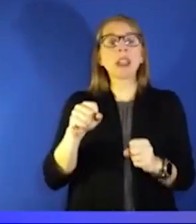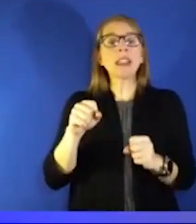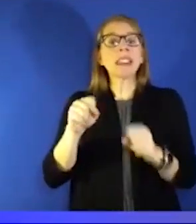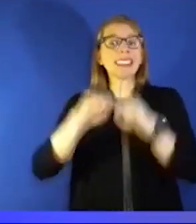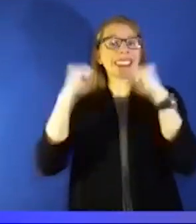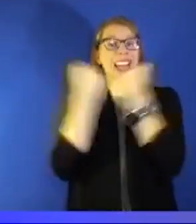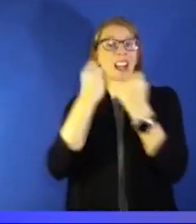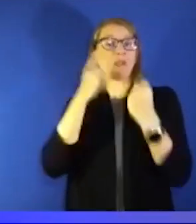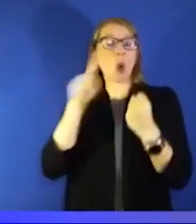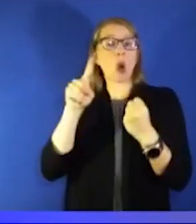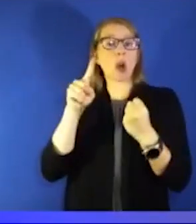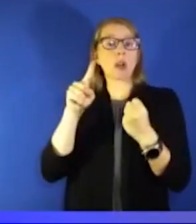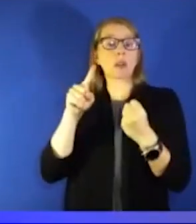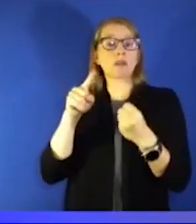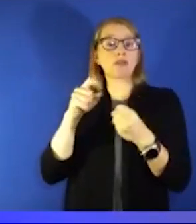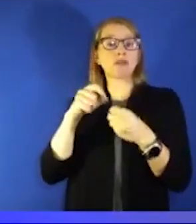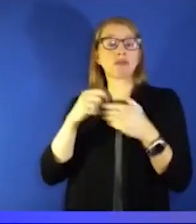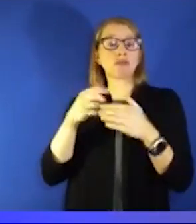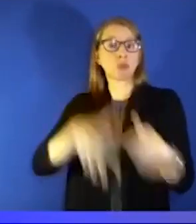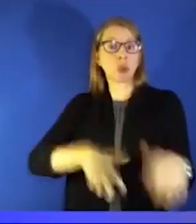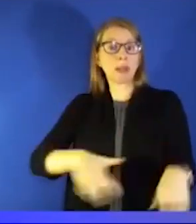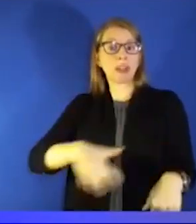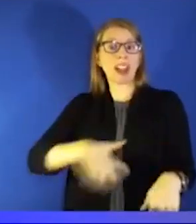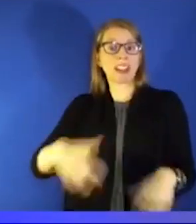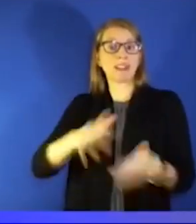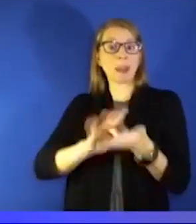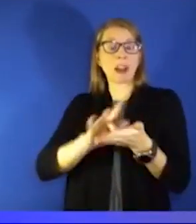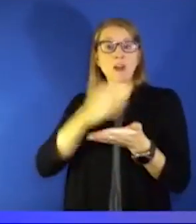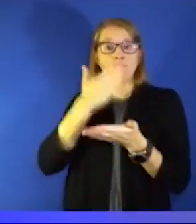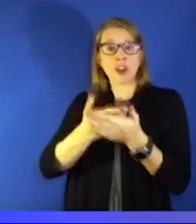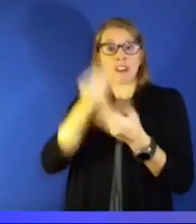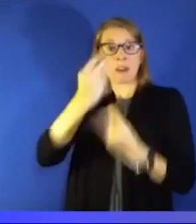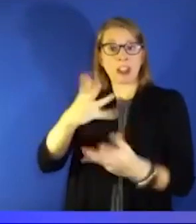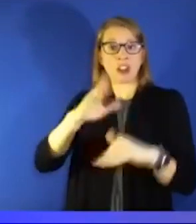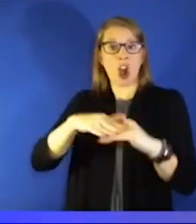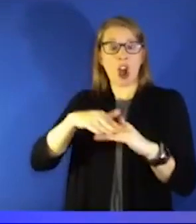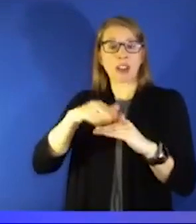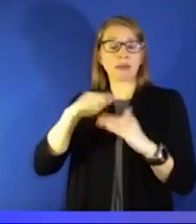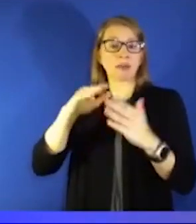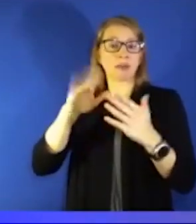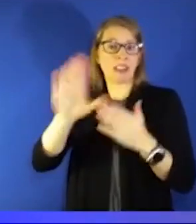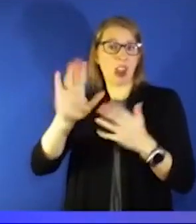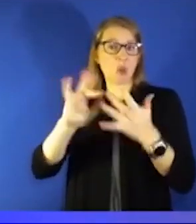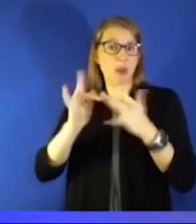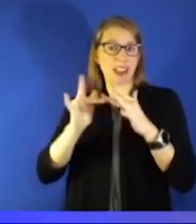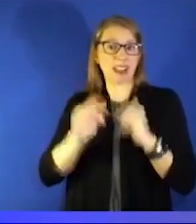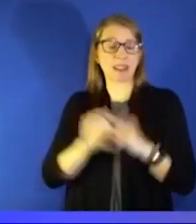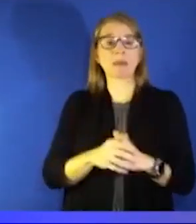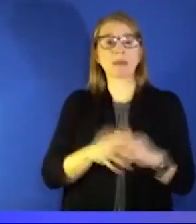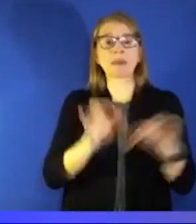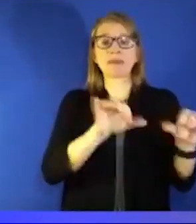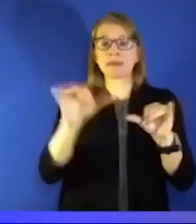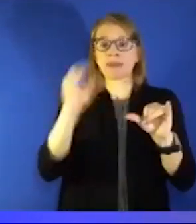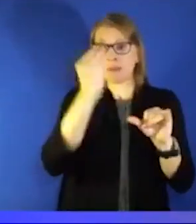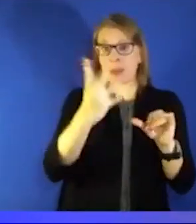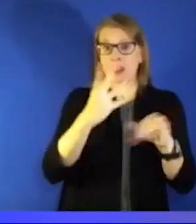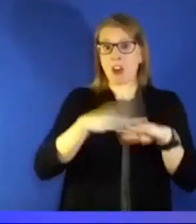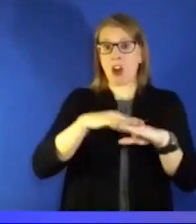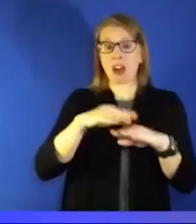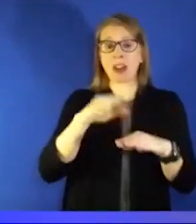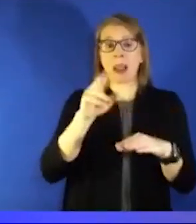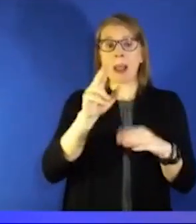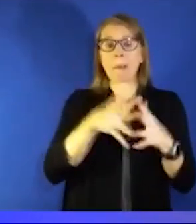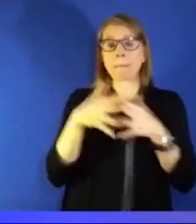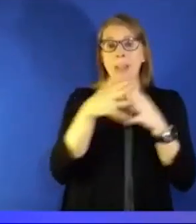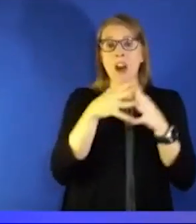wonderful information on their website. I certainly refer you to that. There's similar information on the American College of Obstetricians